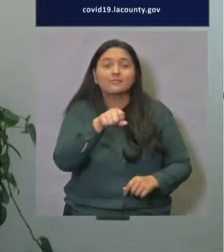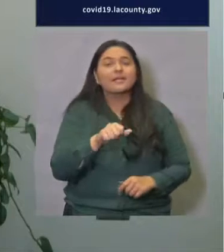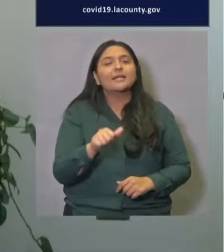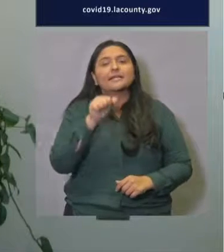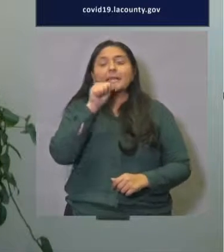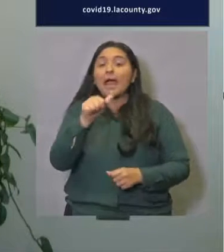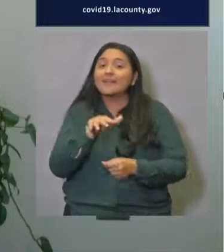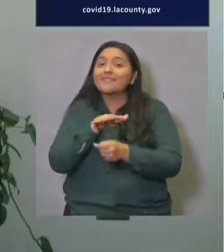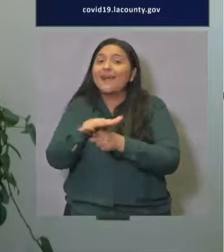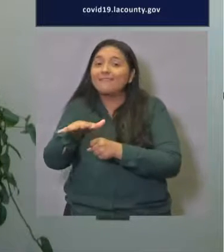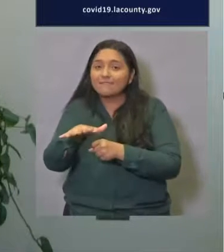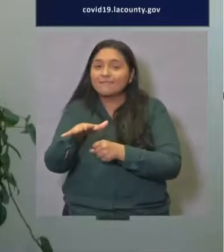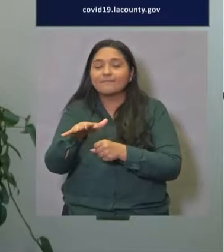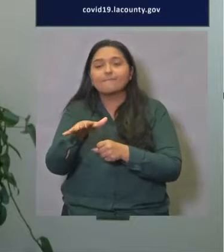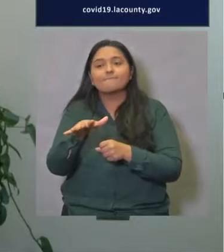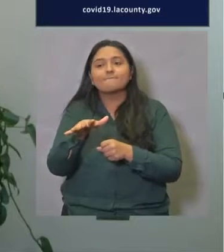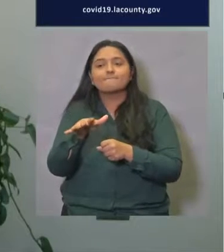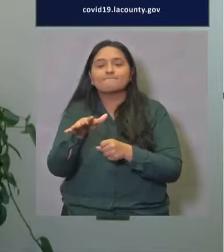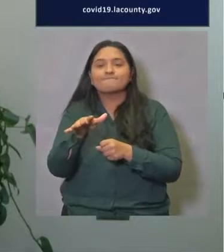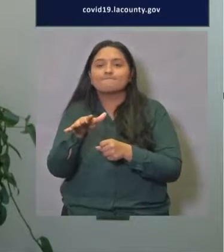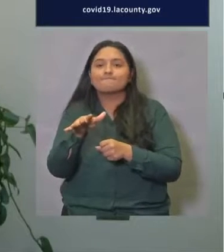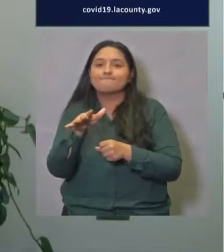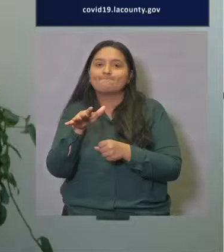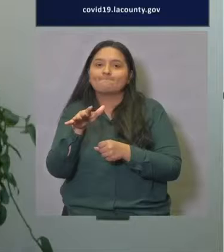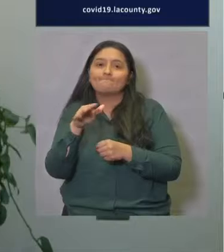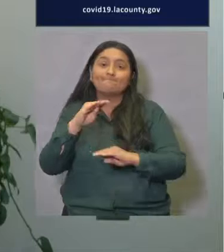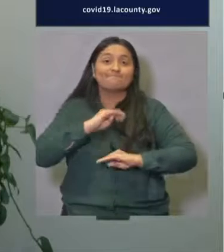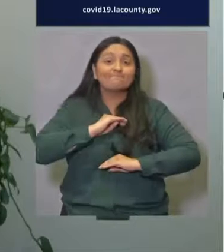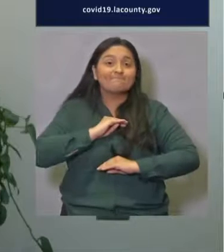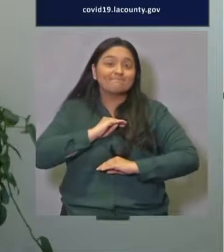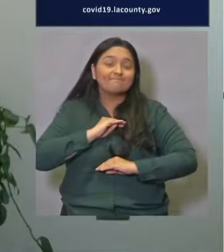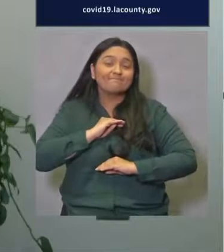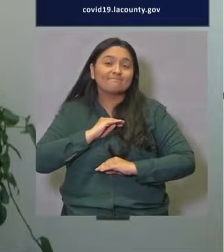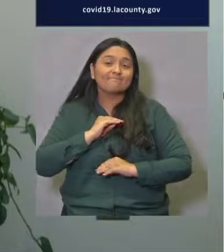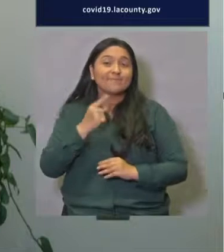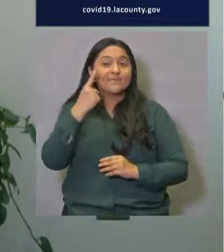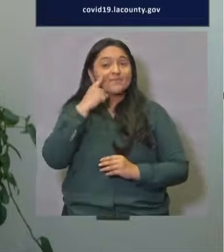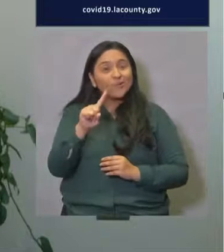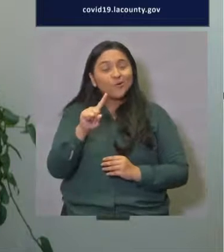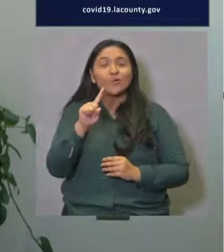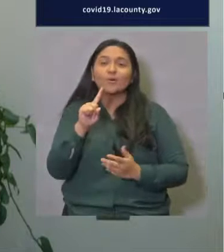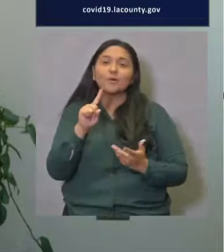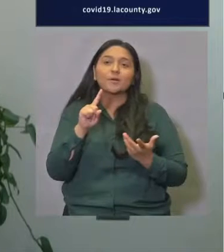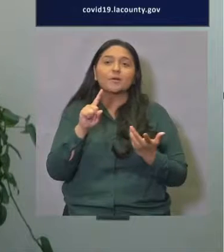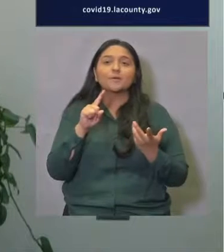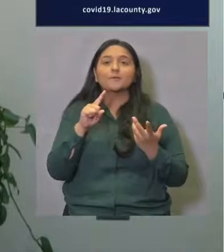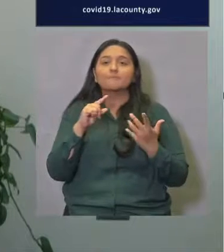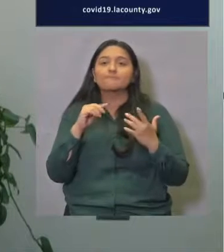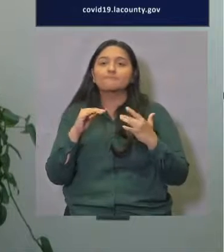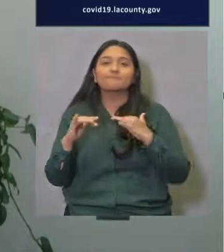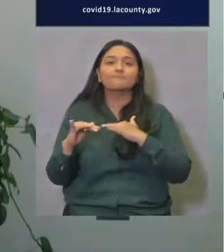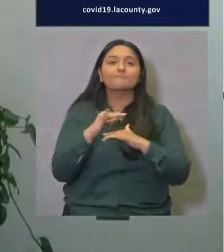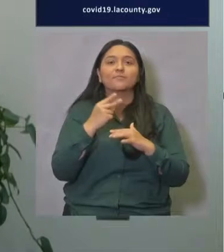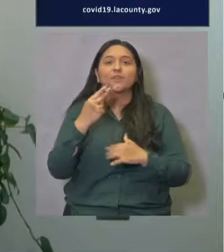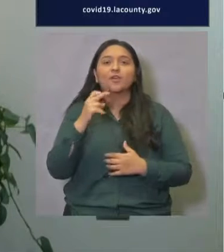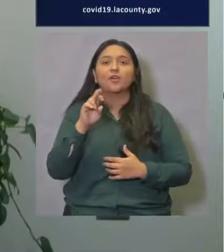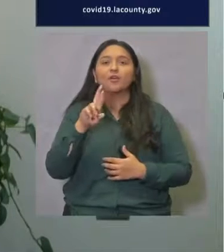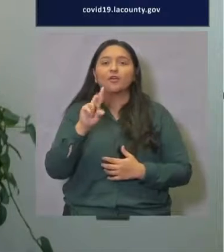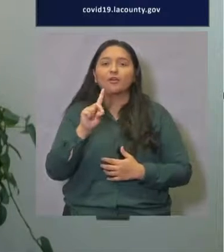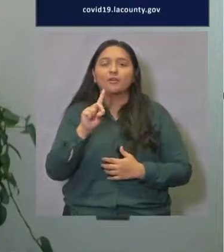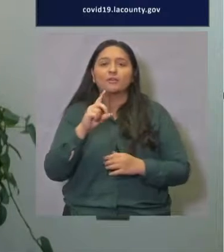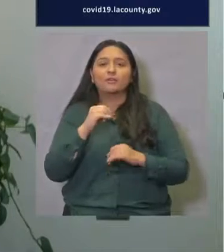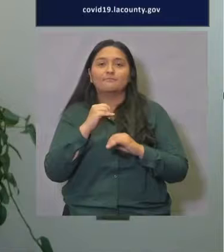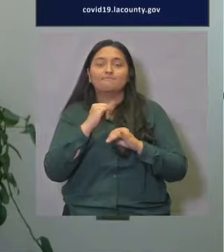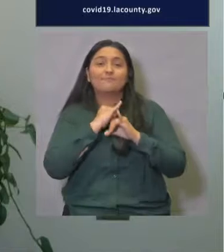people vaccinated that we're going to need for any kind of really population herd immunity, but certainly at